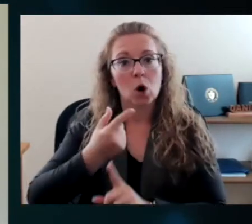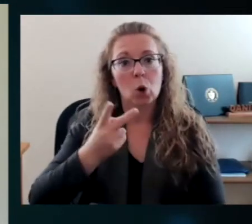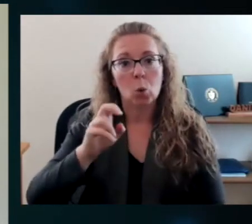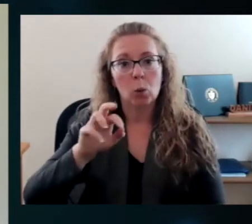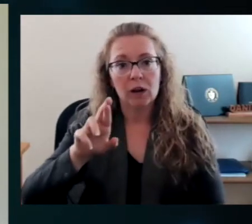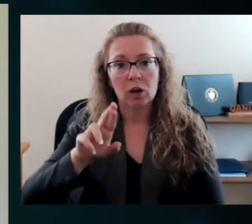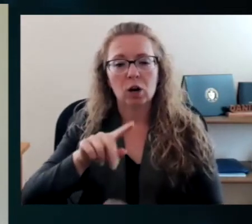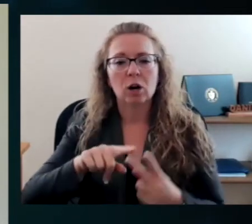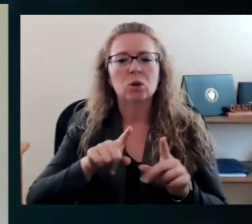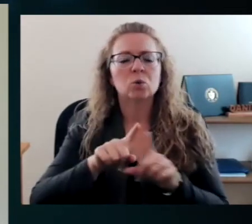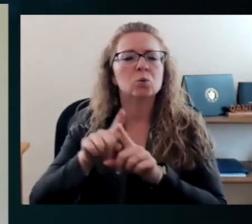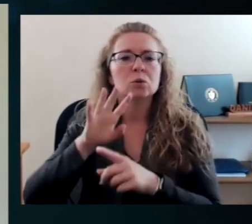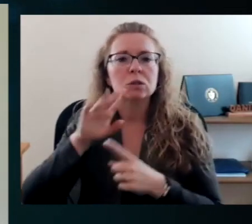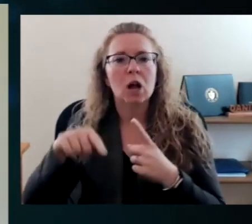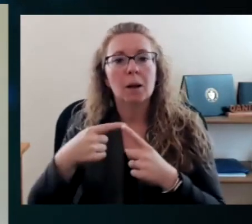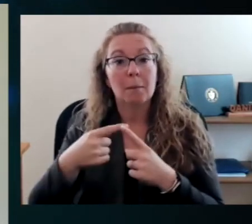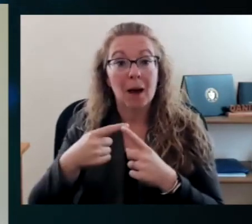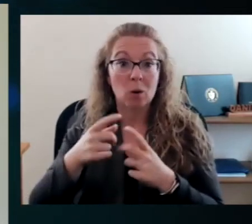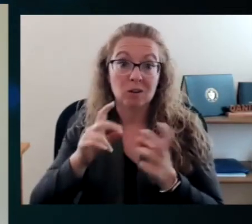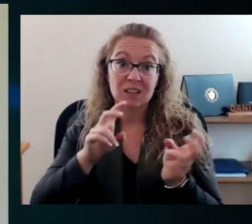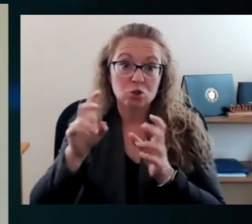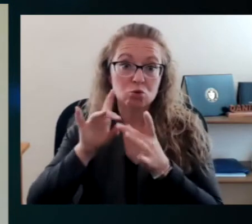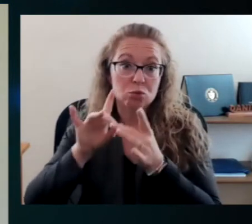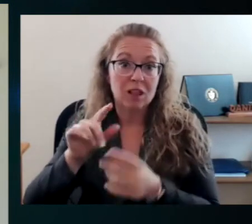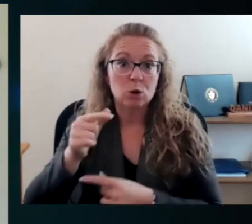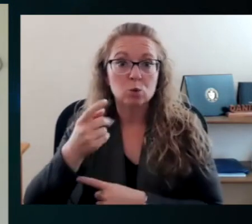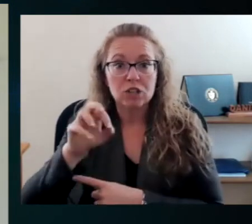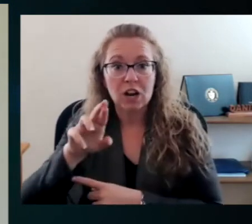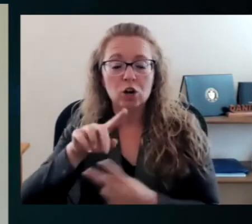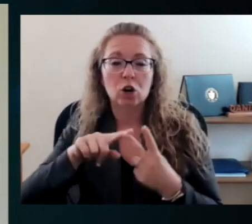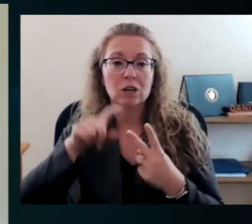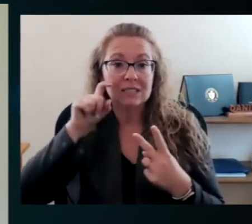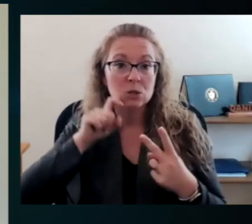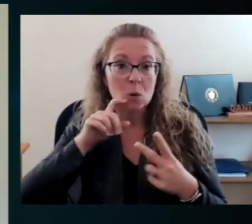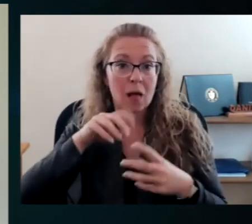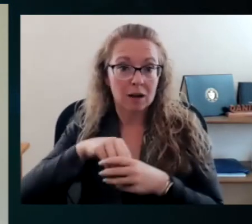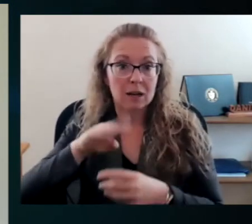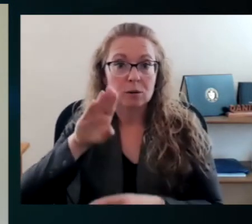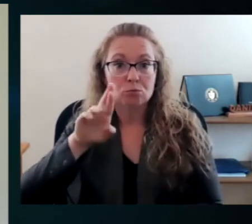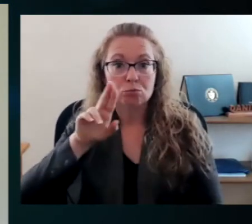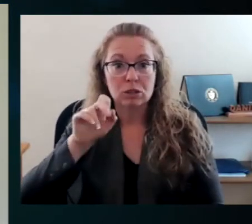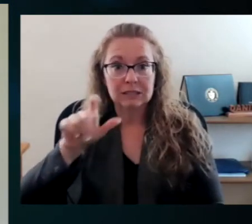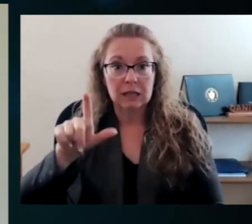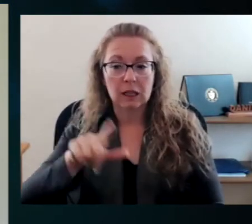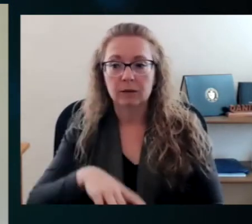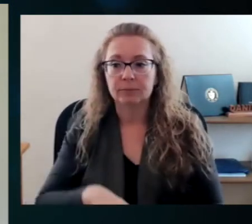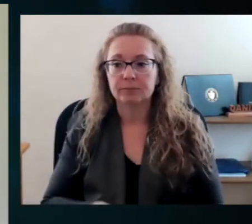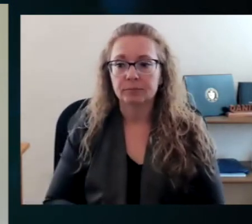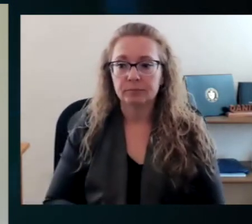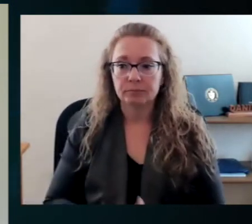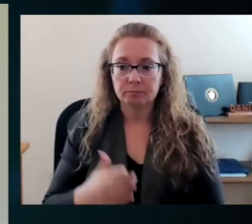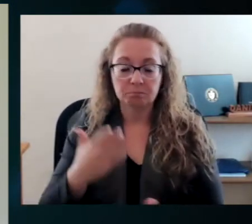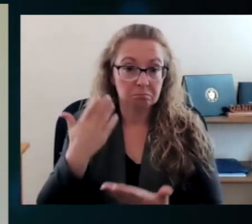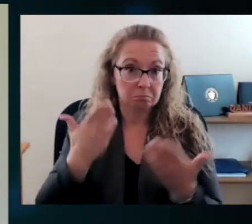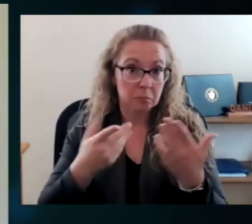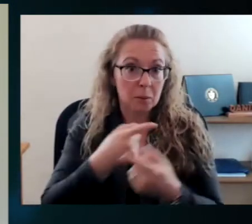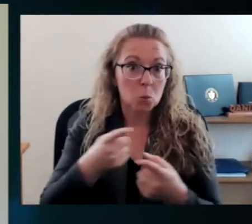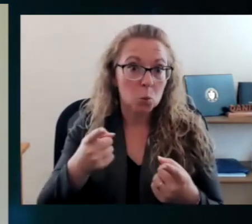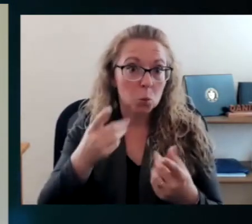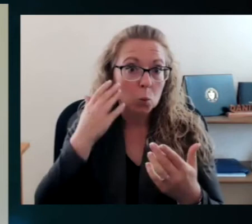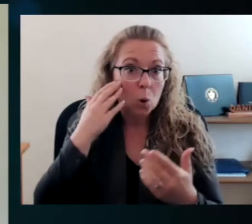and sexuality issues in general. So Brazil, I don't know if everyone knows, but